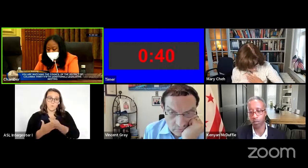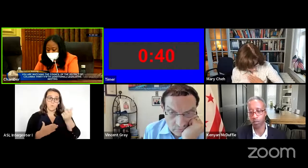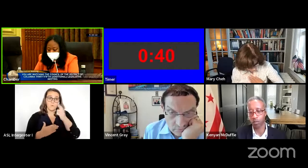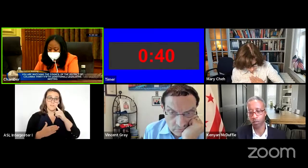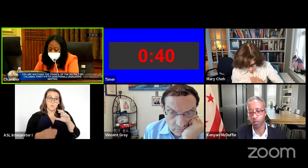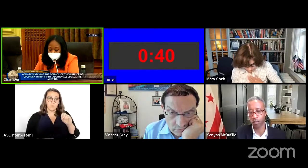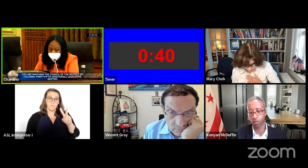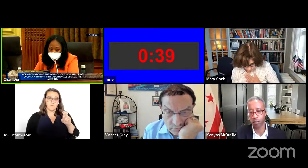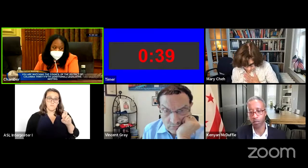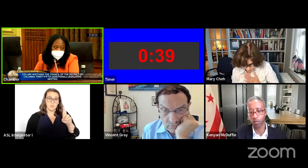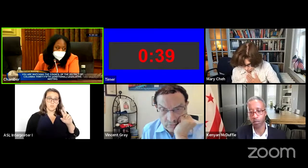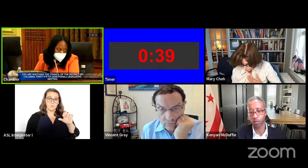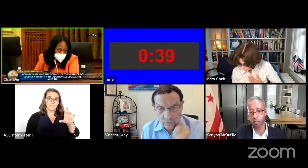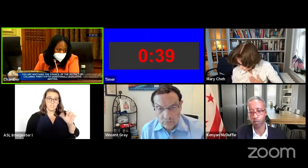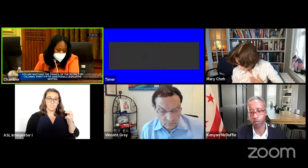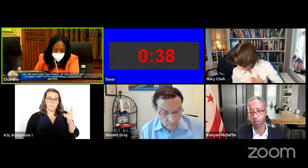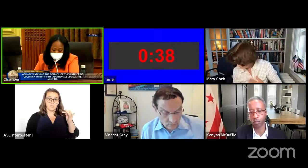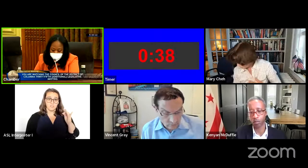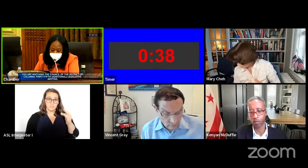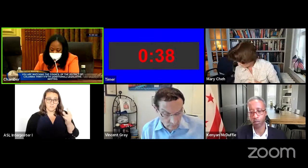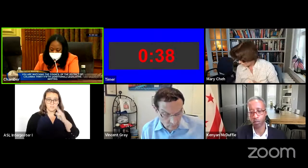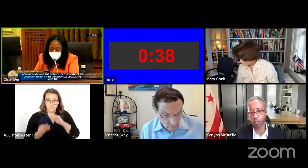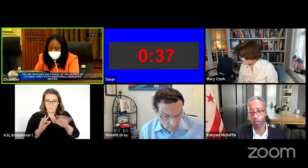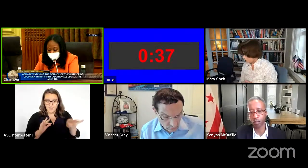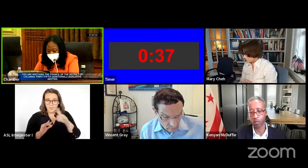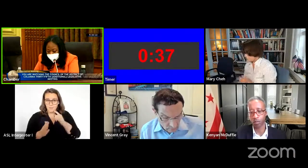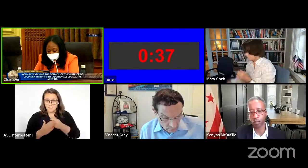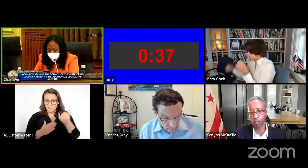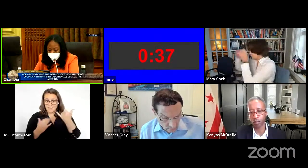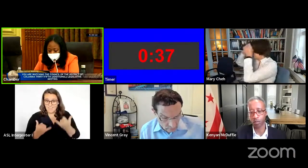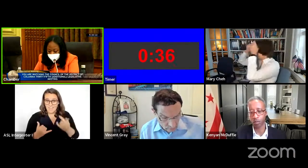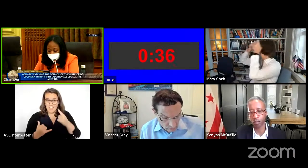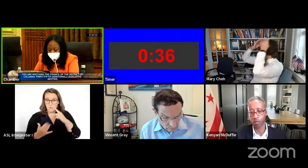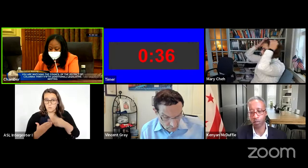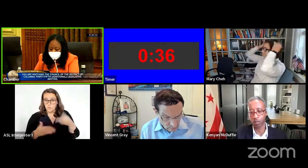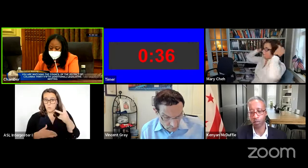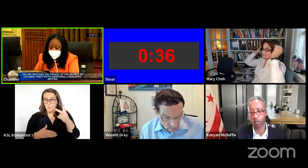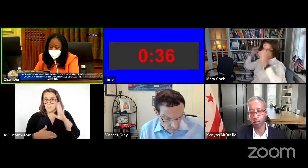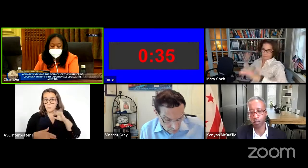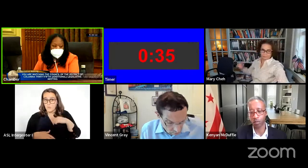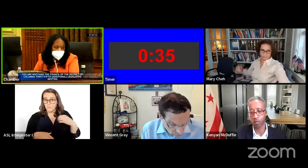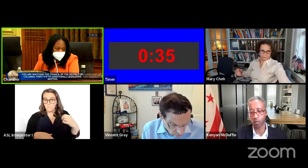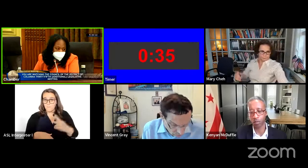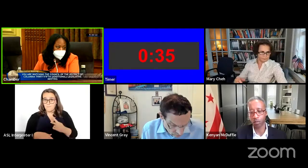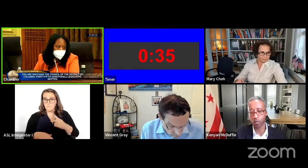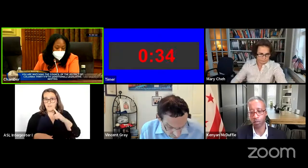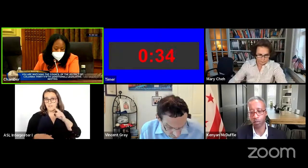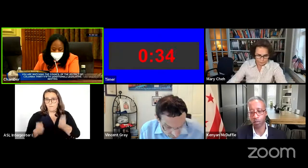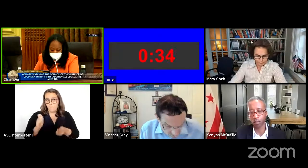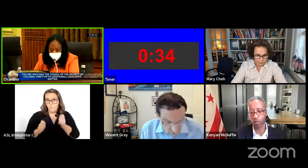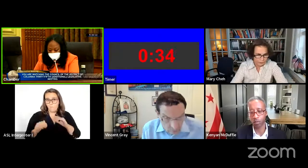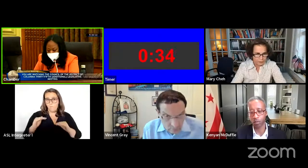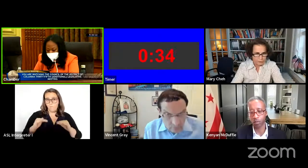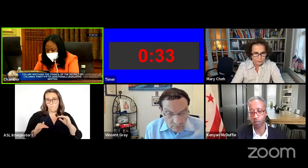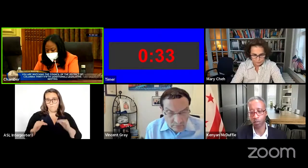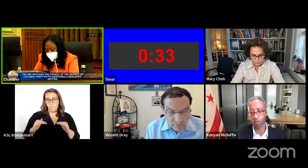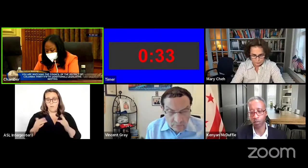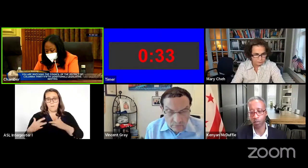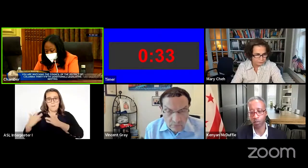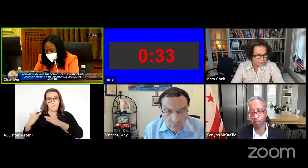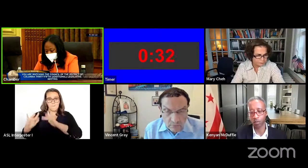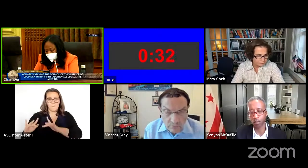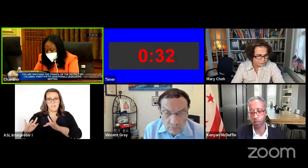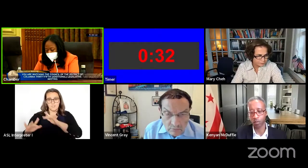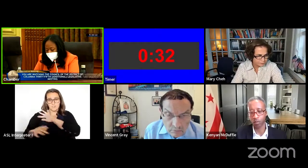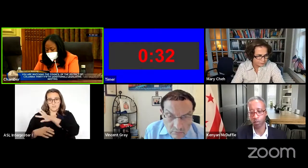can come back in 2 weeks if we need to, with changes if needed that can strike the right compassionate and inclusive